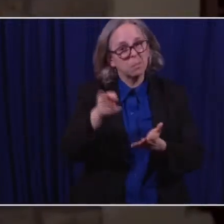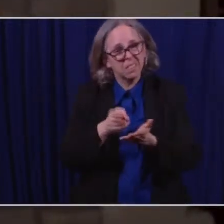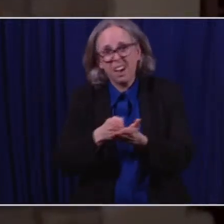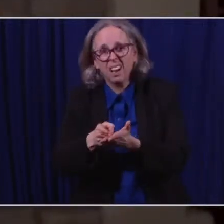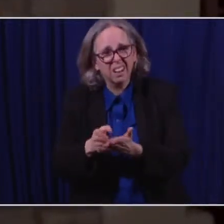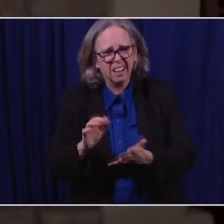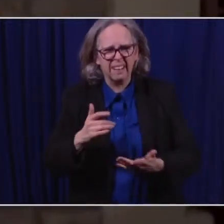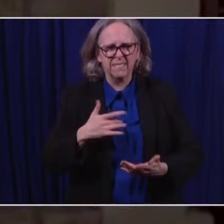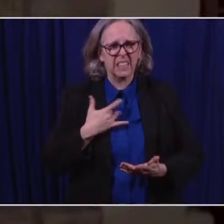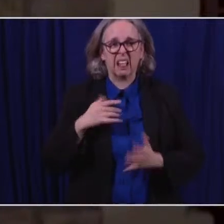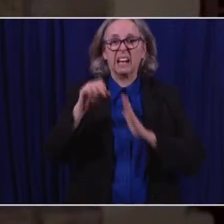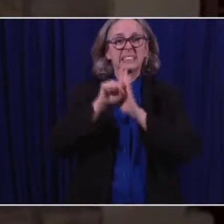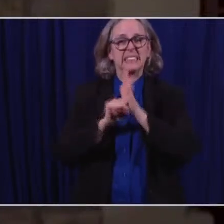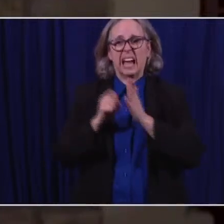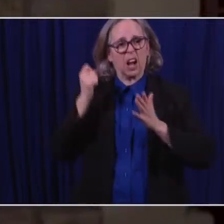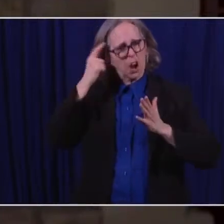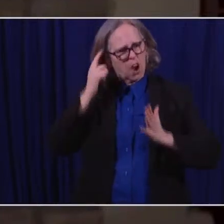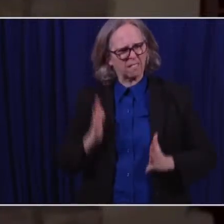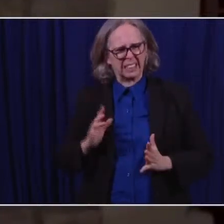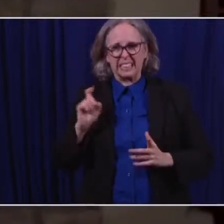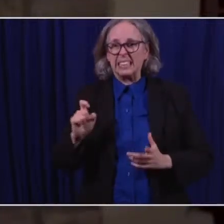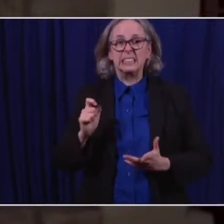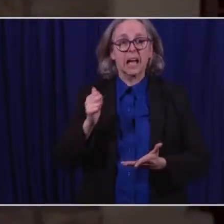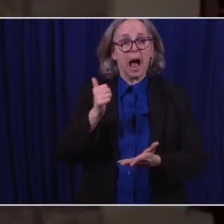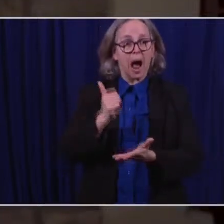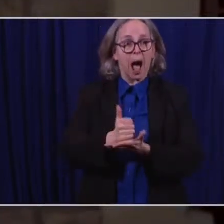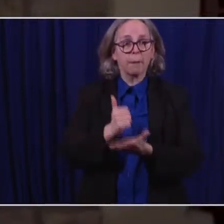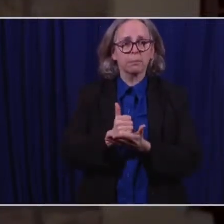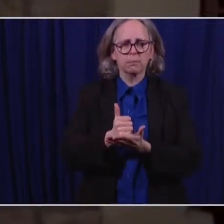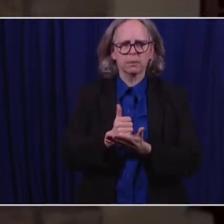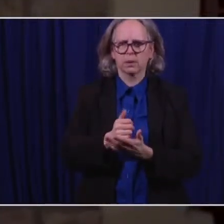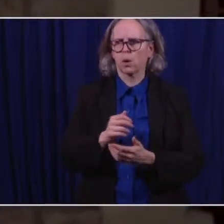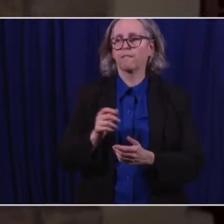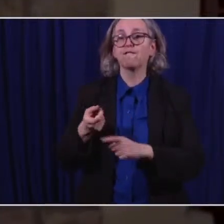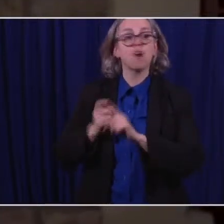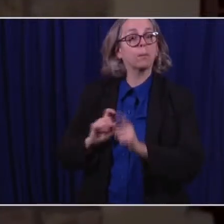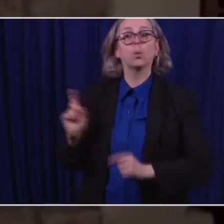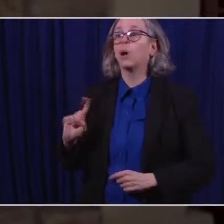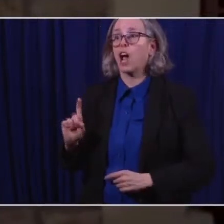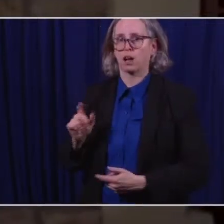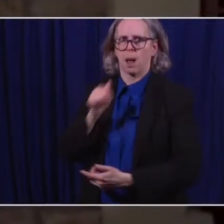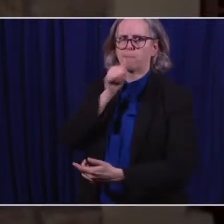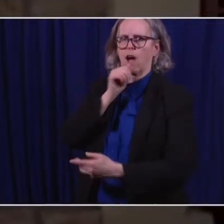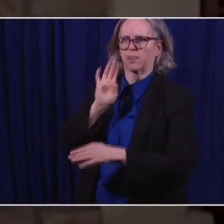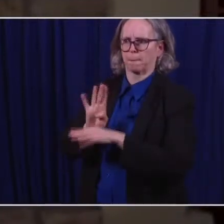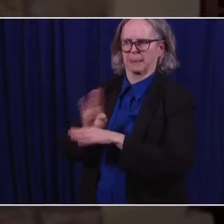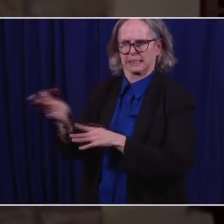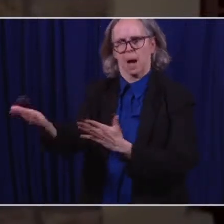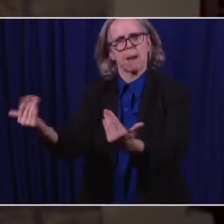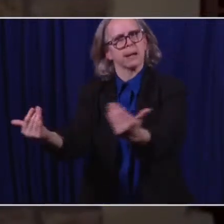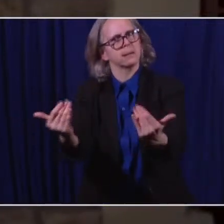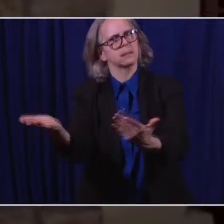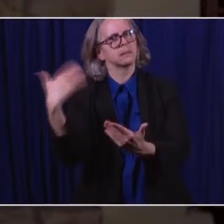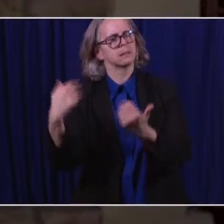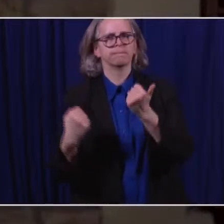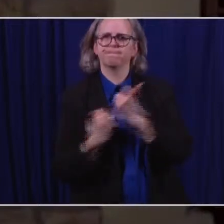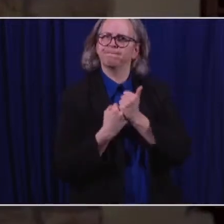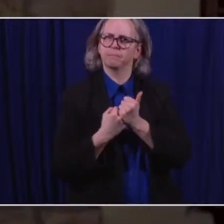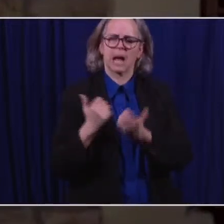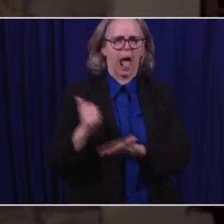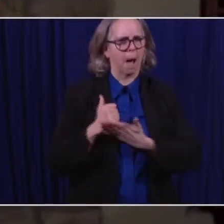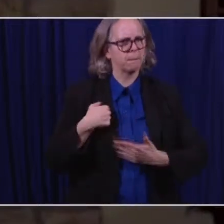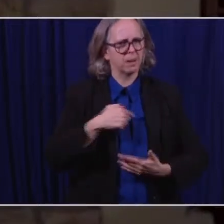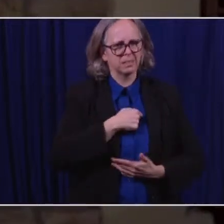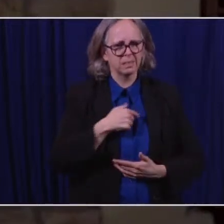sector. We need help from private business. And we hope to have an announcement within the next few